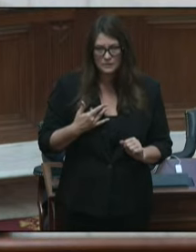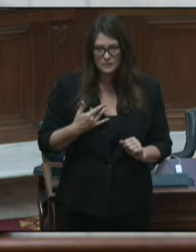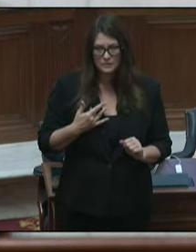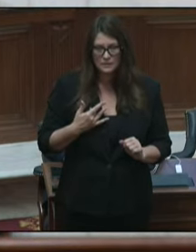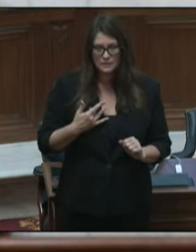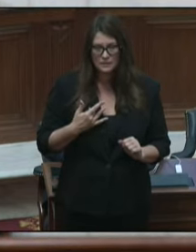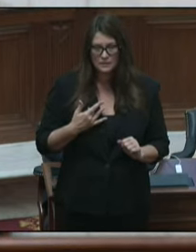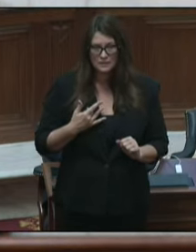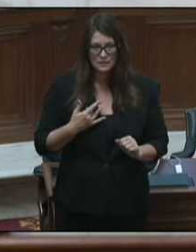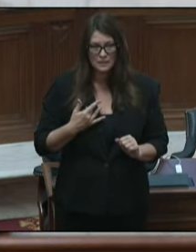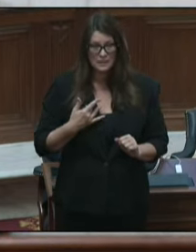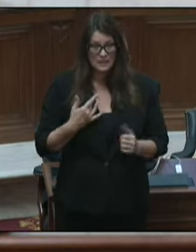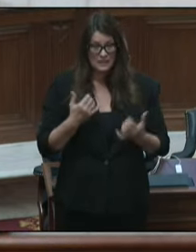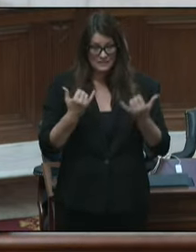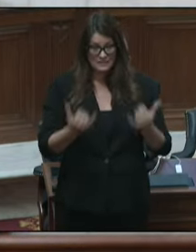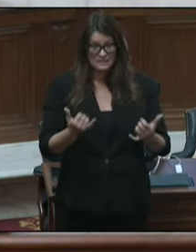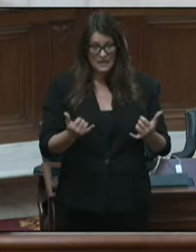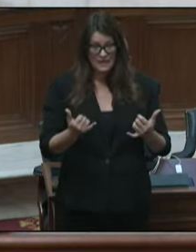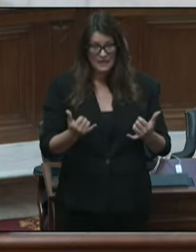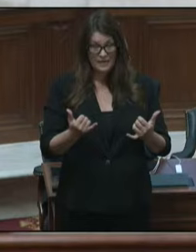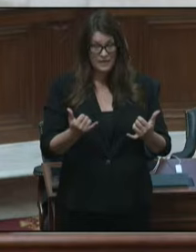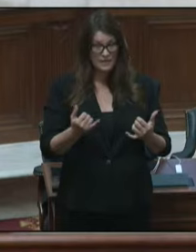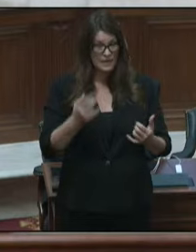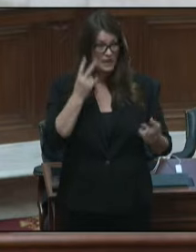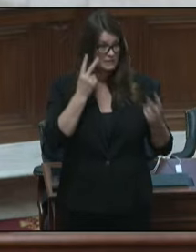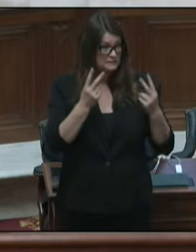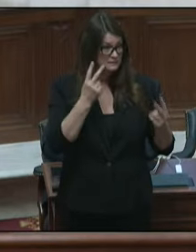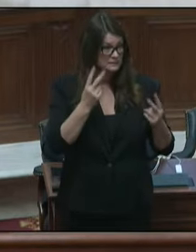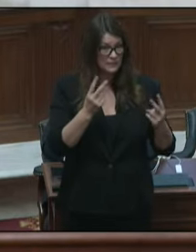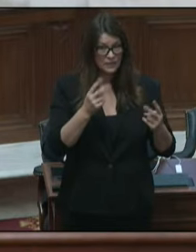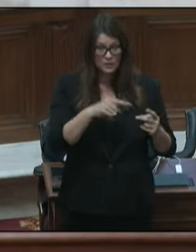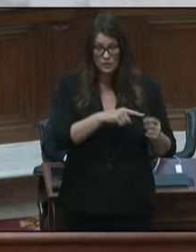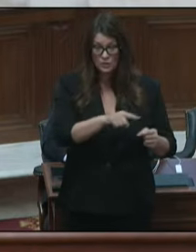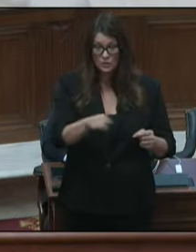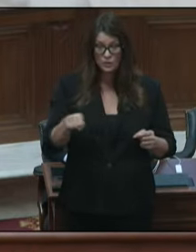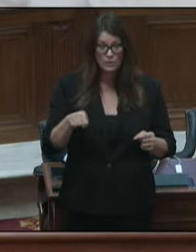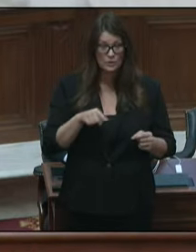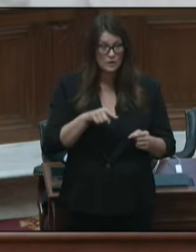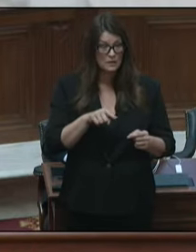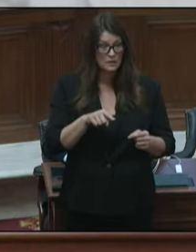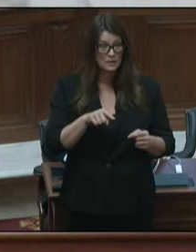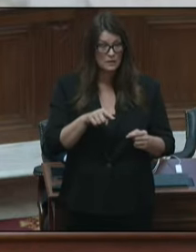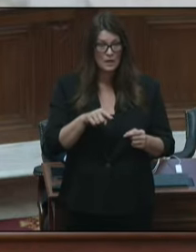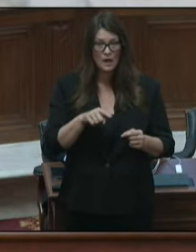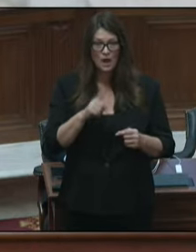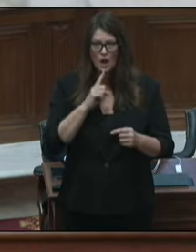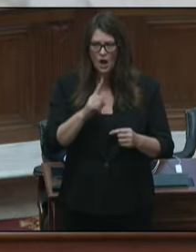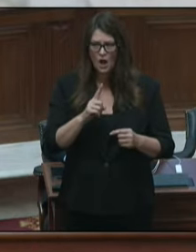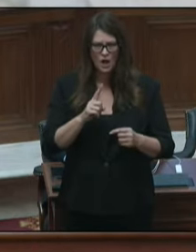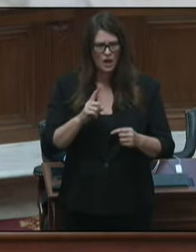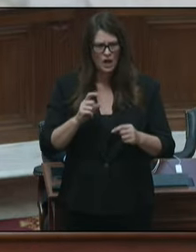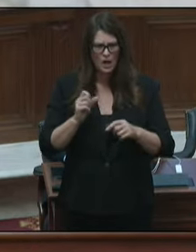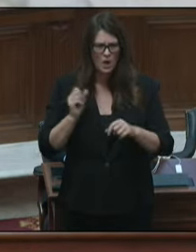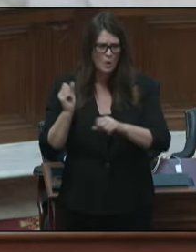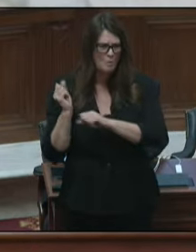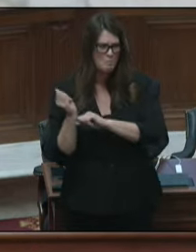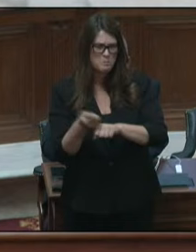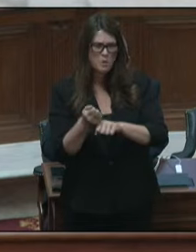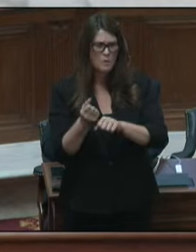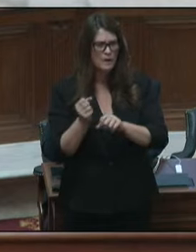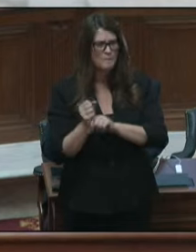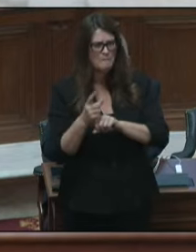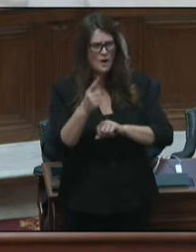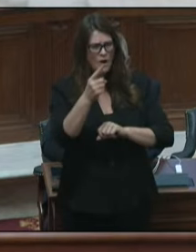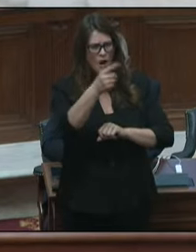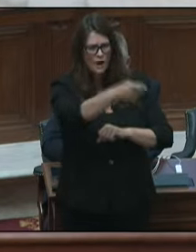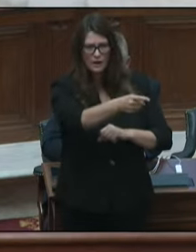to the plate today, and every single time you go to the plate, you're hitting a home run? That's how